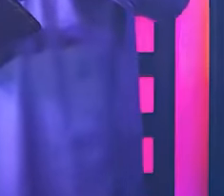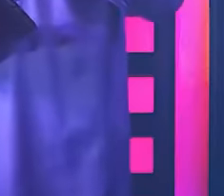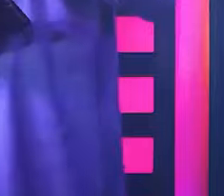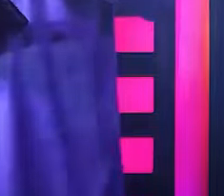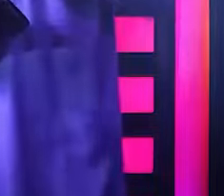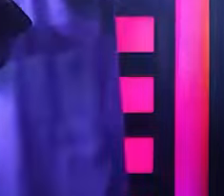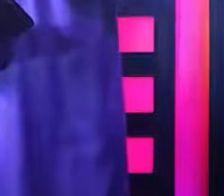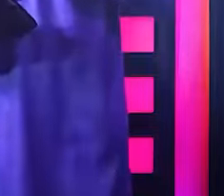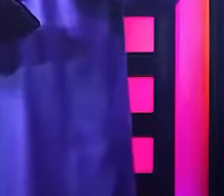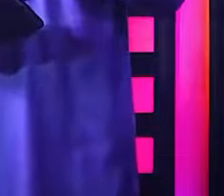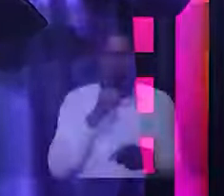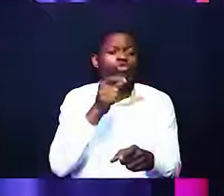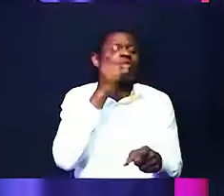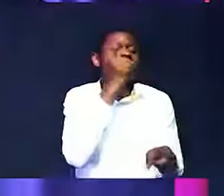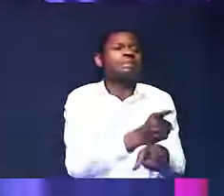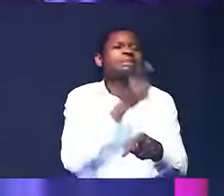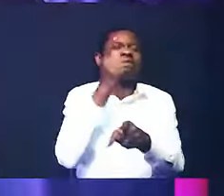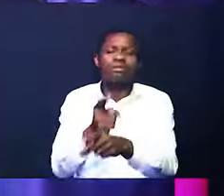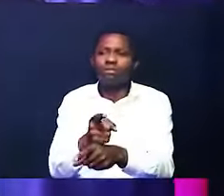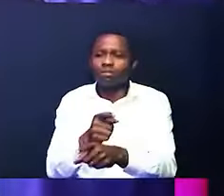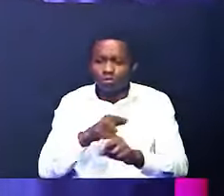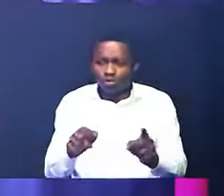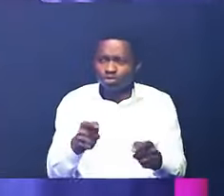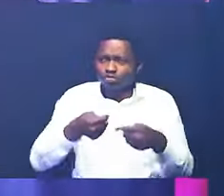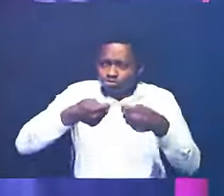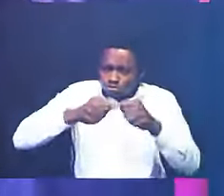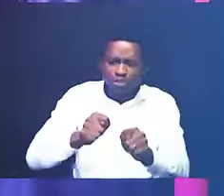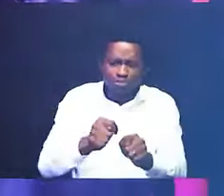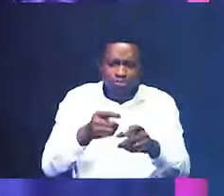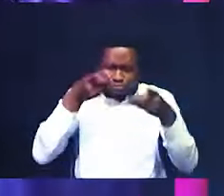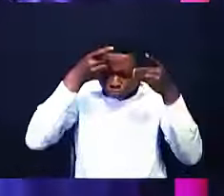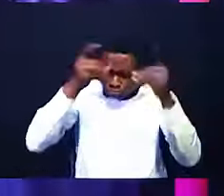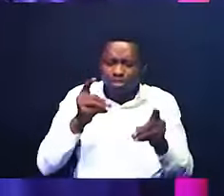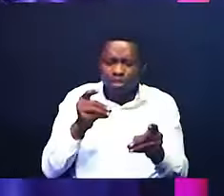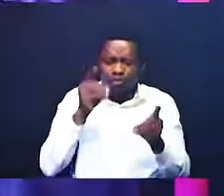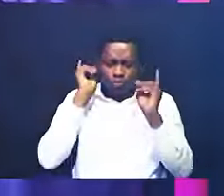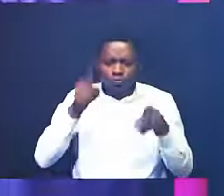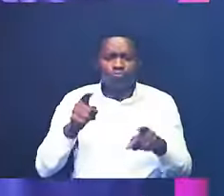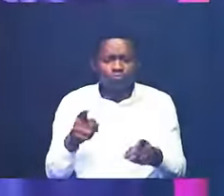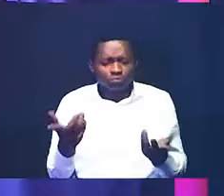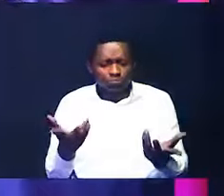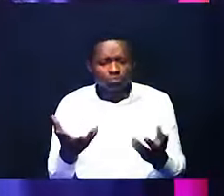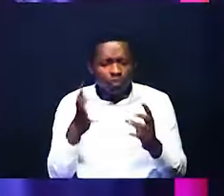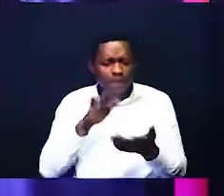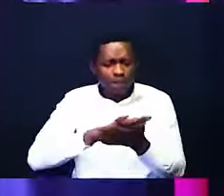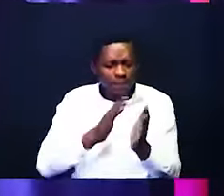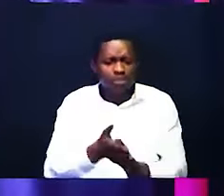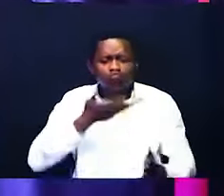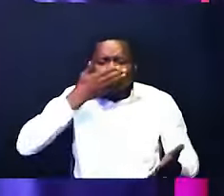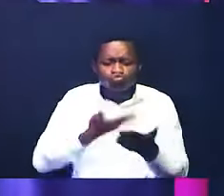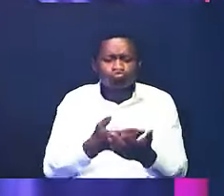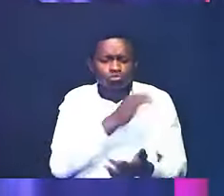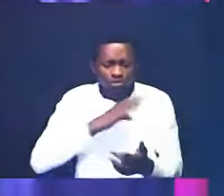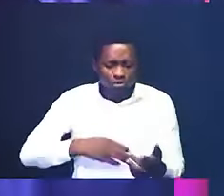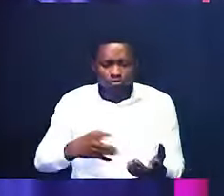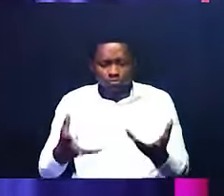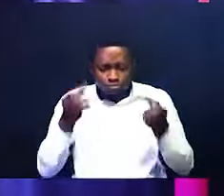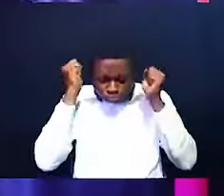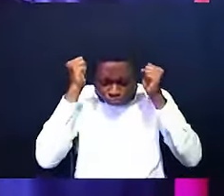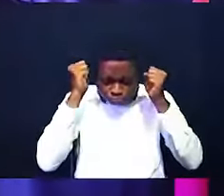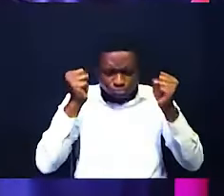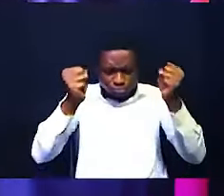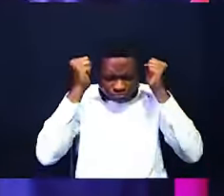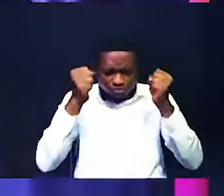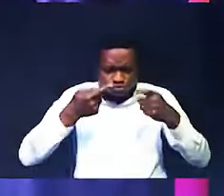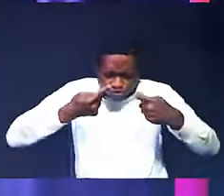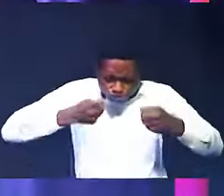You should take steps, take decision as to what to do. After hearing all that we have been saying about family life,